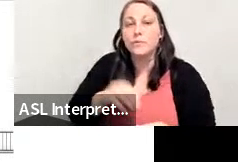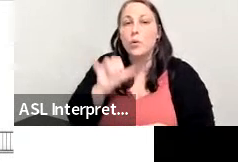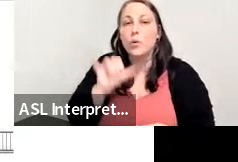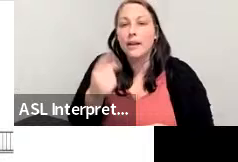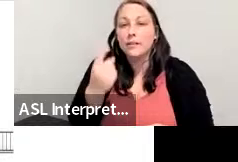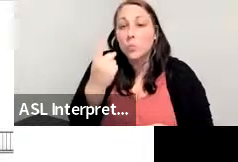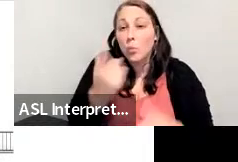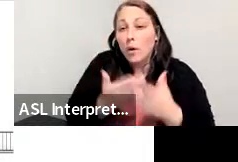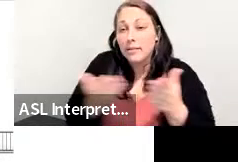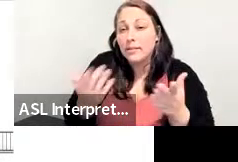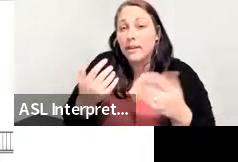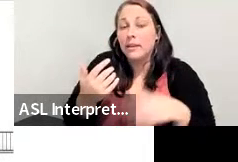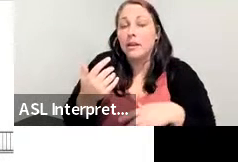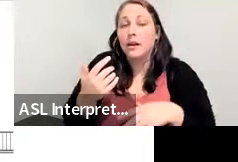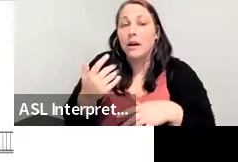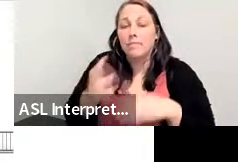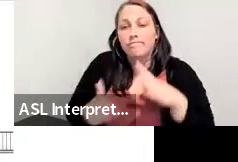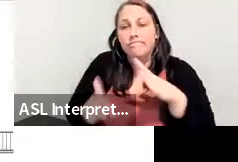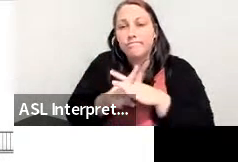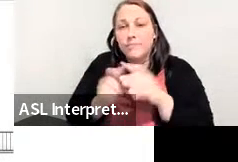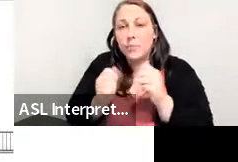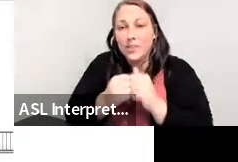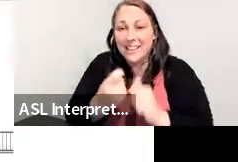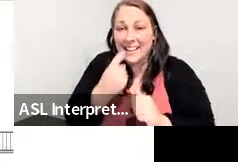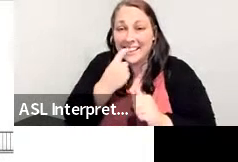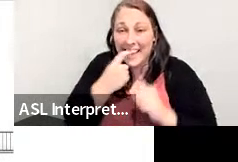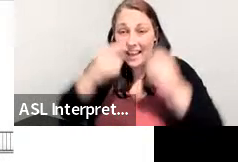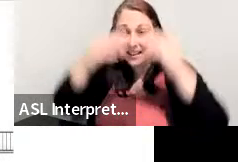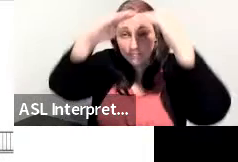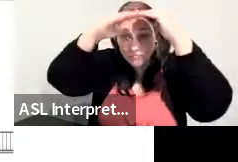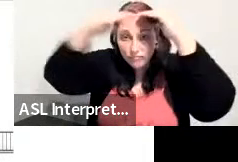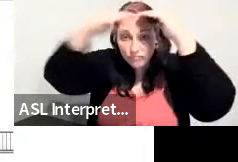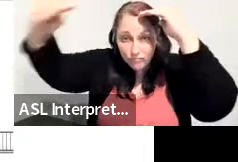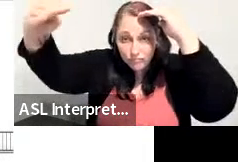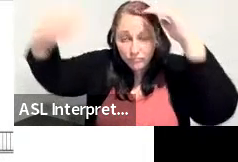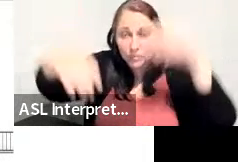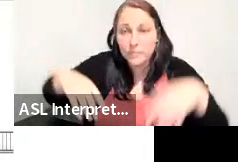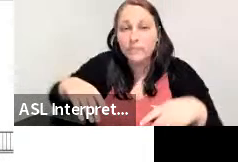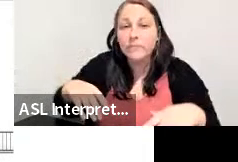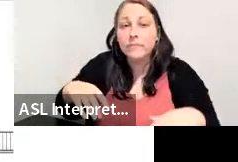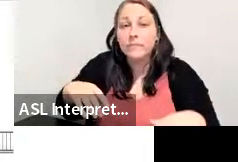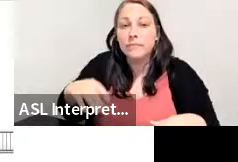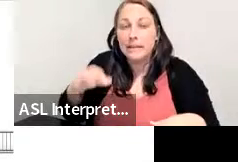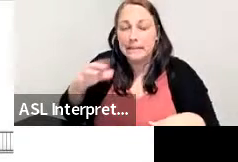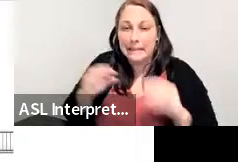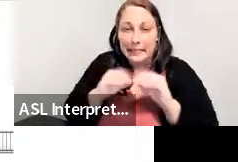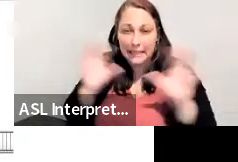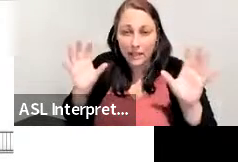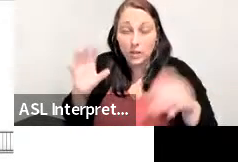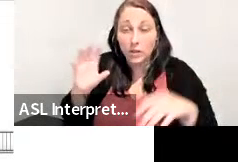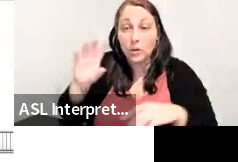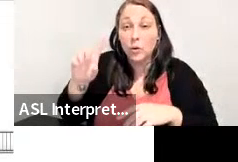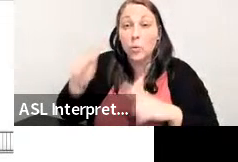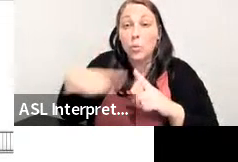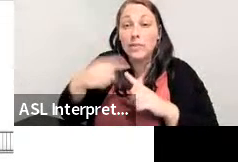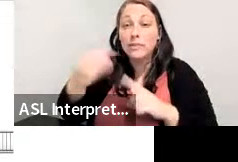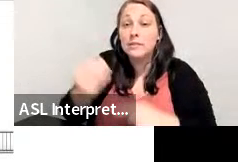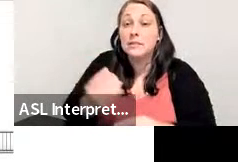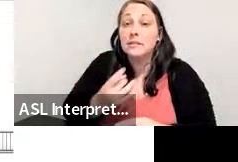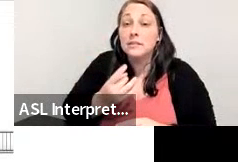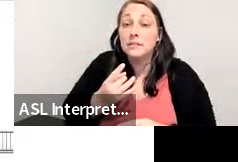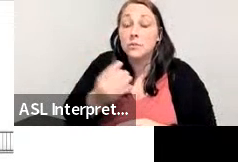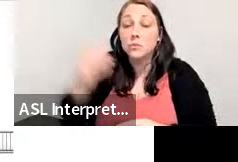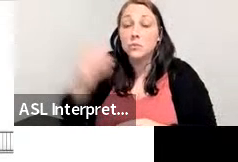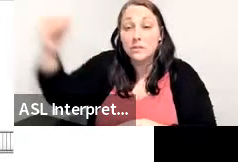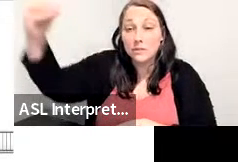something translucent. So you do get, you know, even if you're under the canopy, you will still, when the sun does come around, you'll get light through